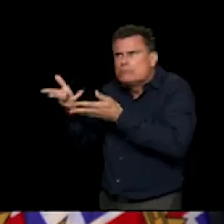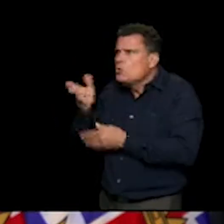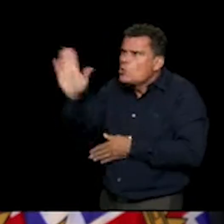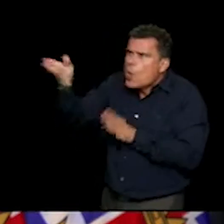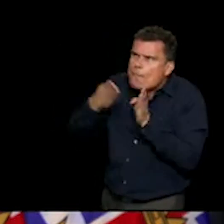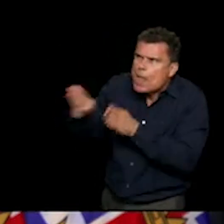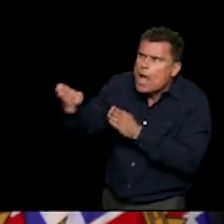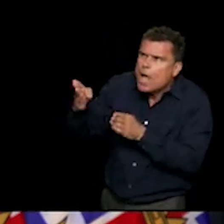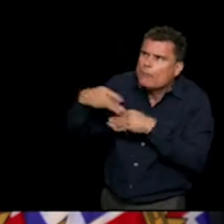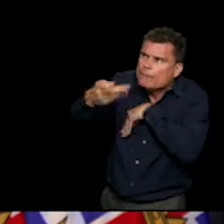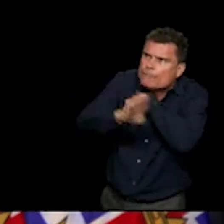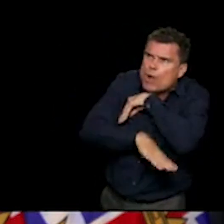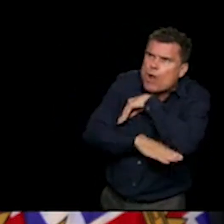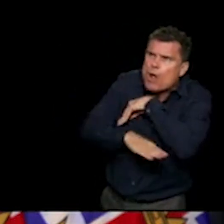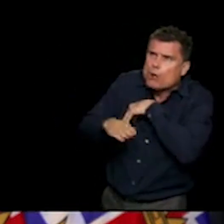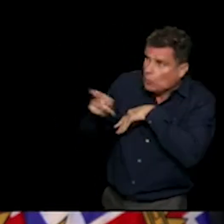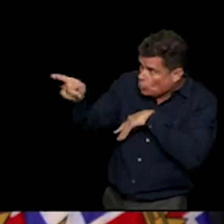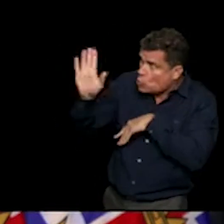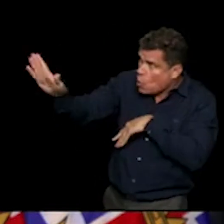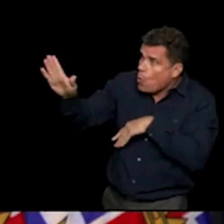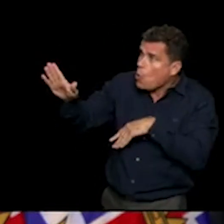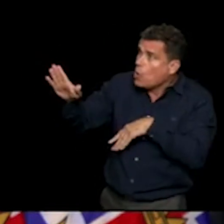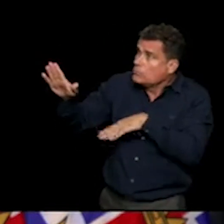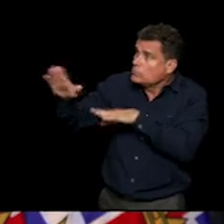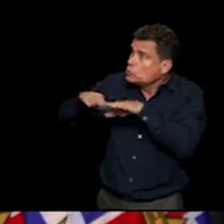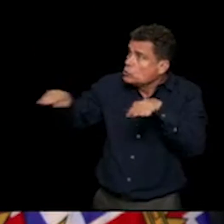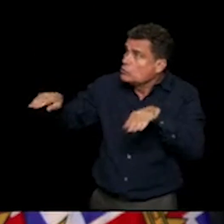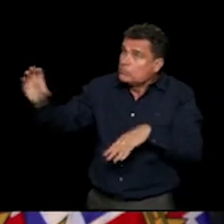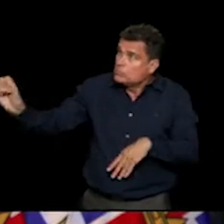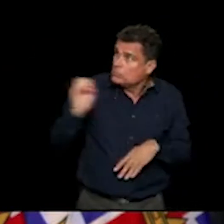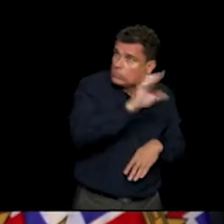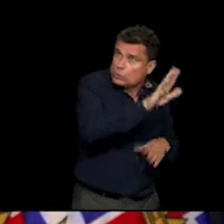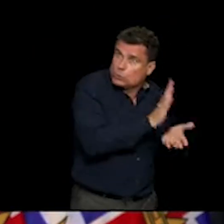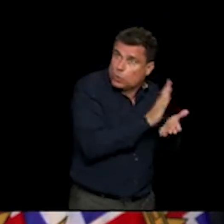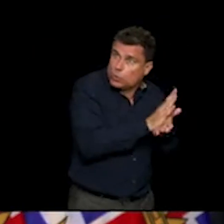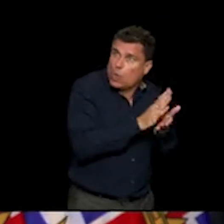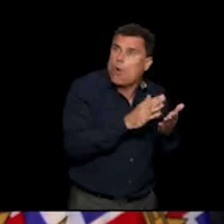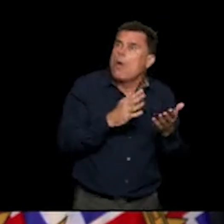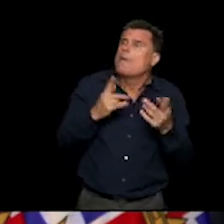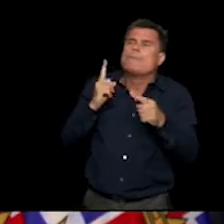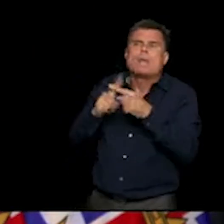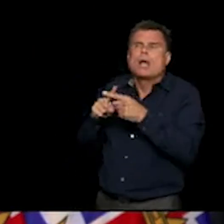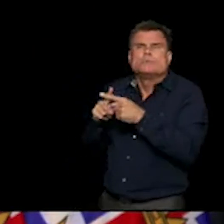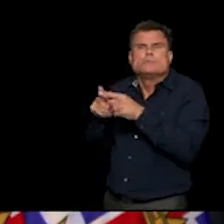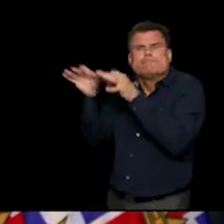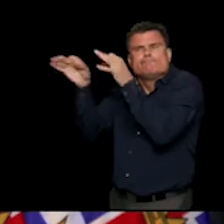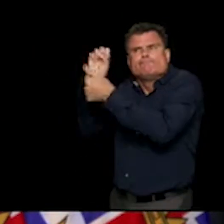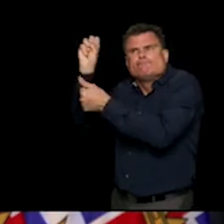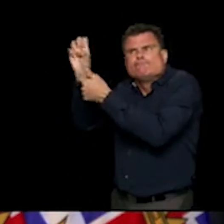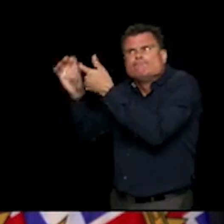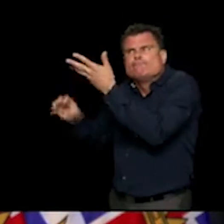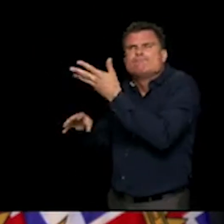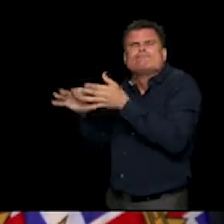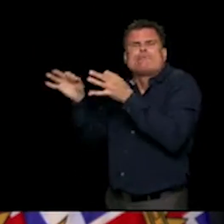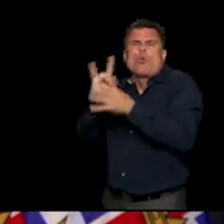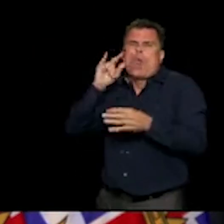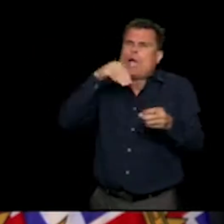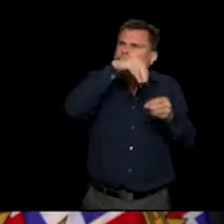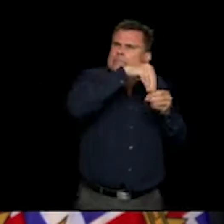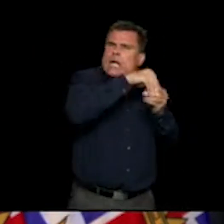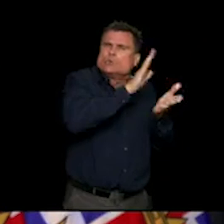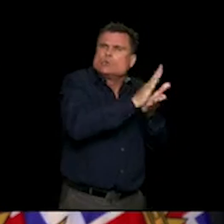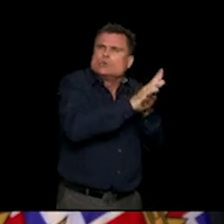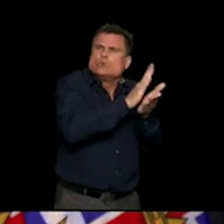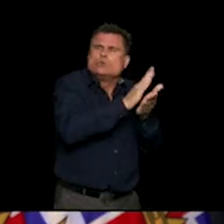to determine where students are at, what their family decision-making looks like, to have an opportunity to explain what local school plans look